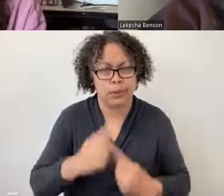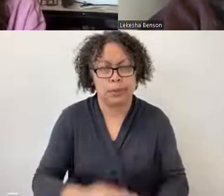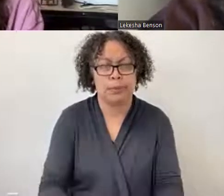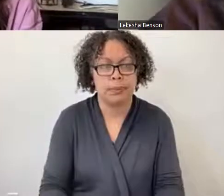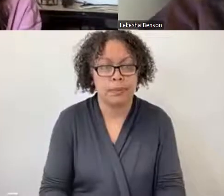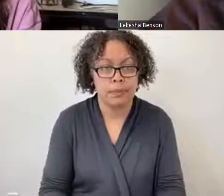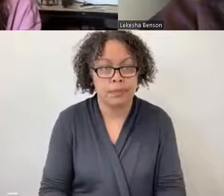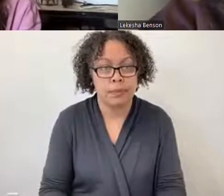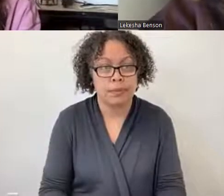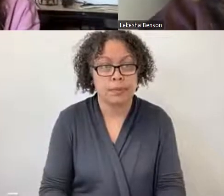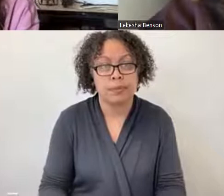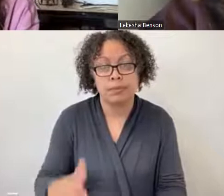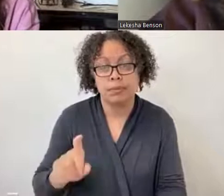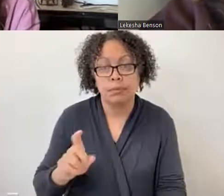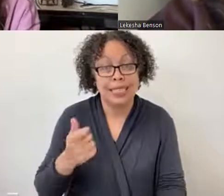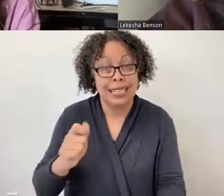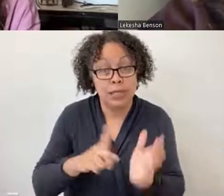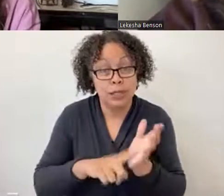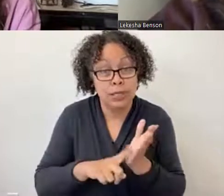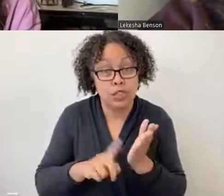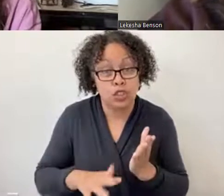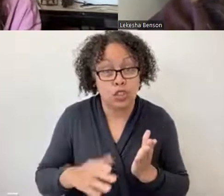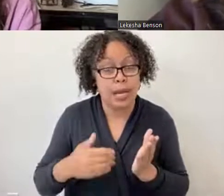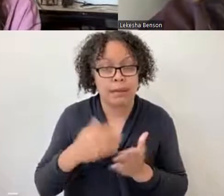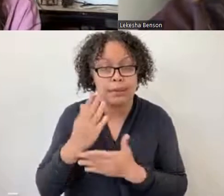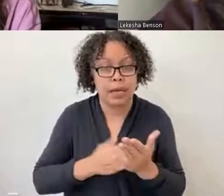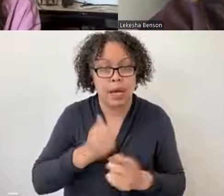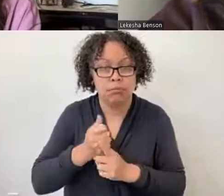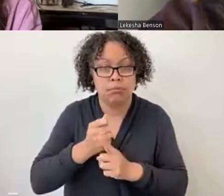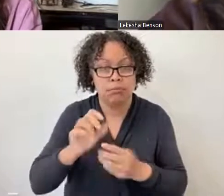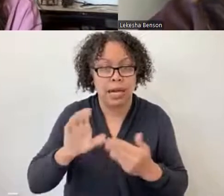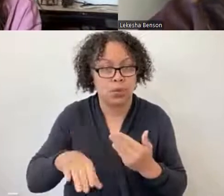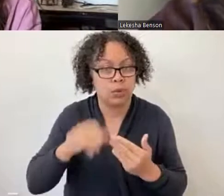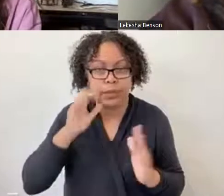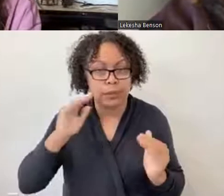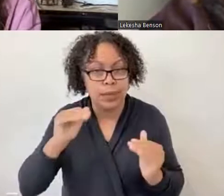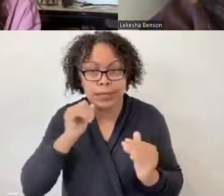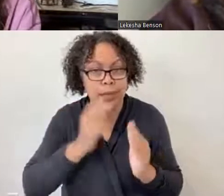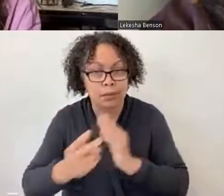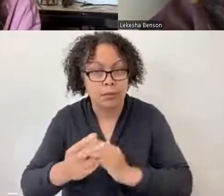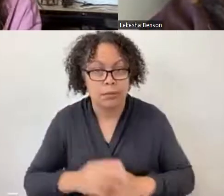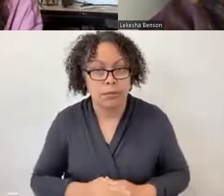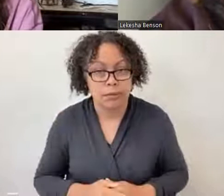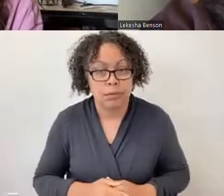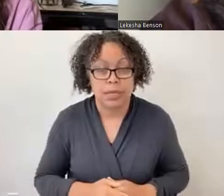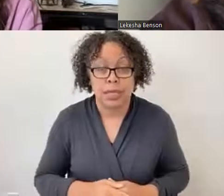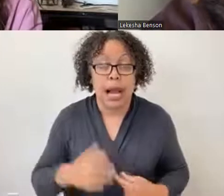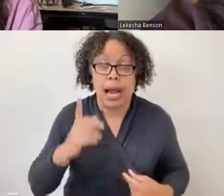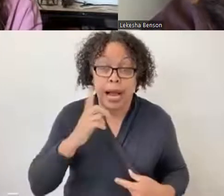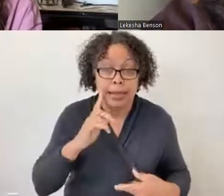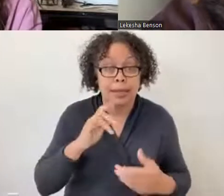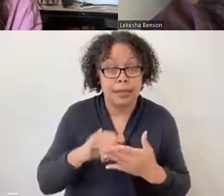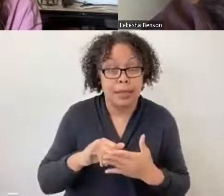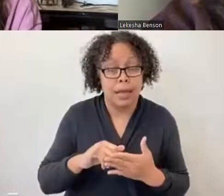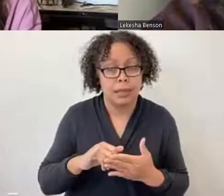well-meaning researchers and unintended consequences. And, you know, I don't think we met anyone